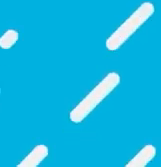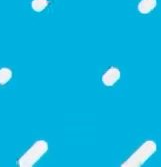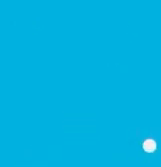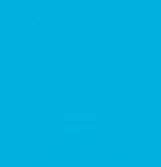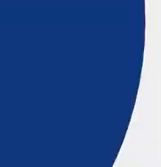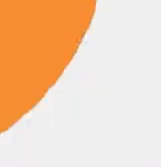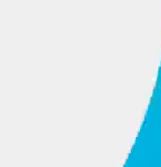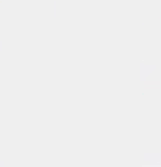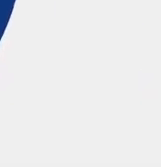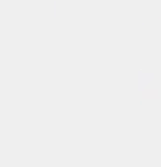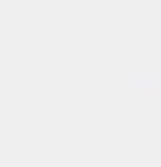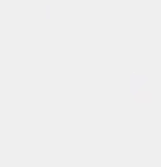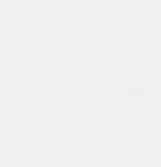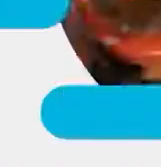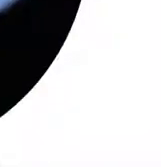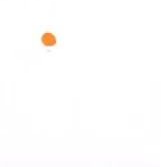Thank you.